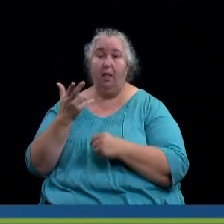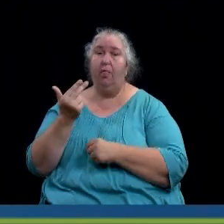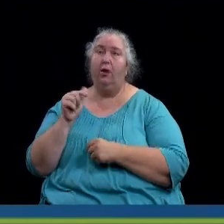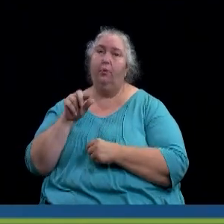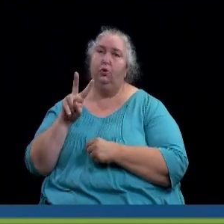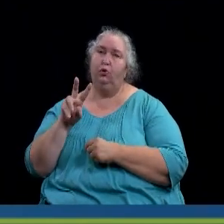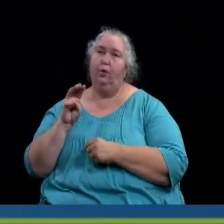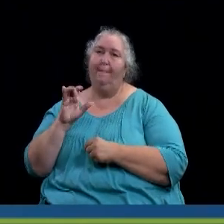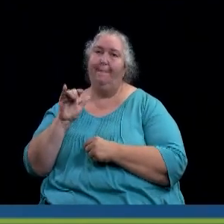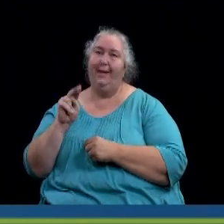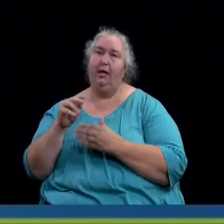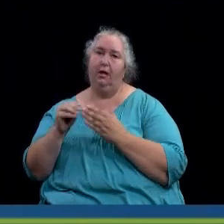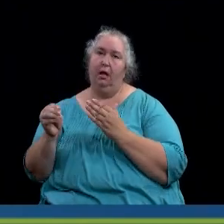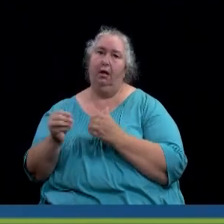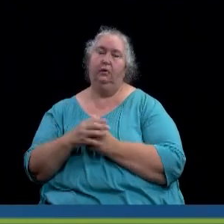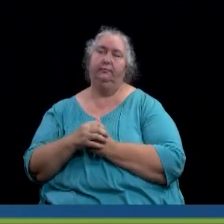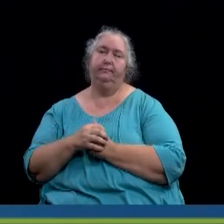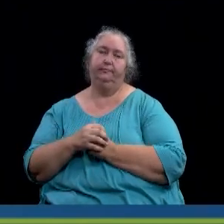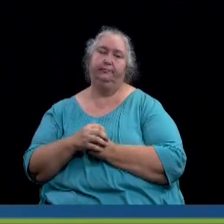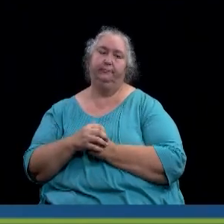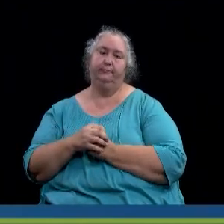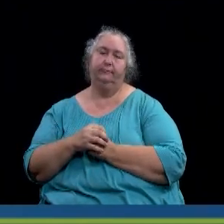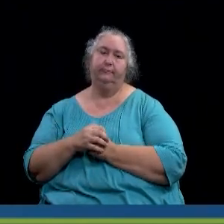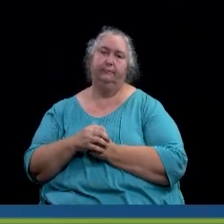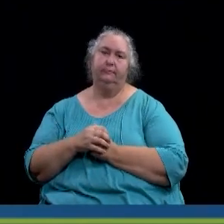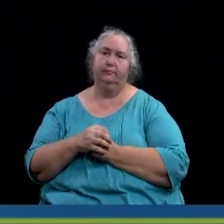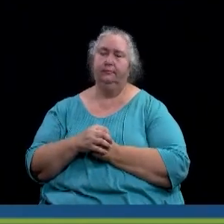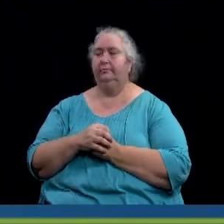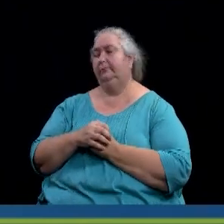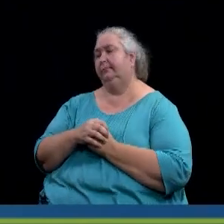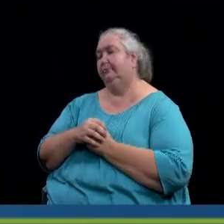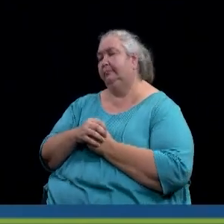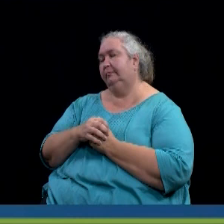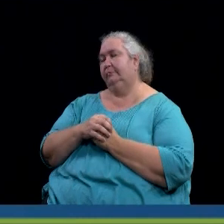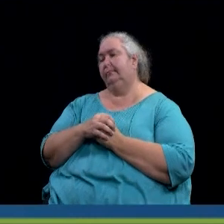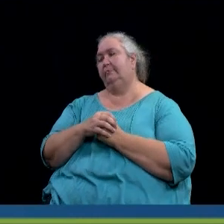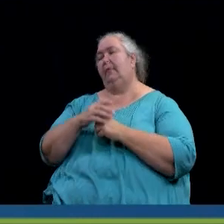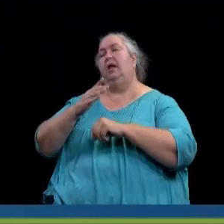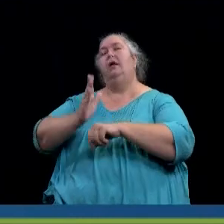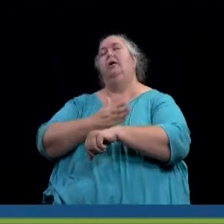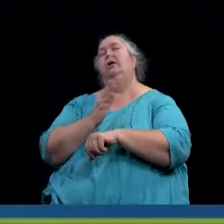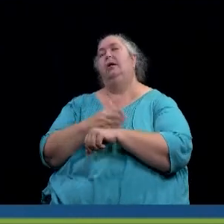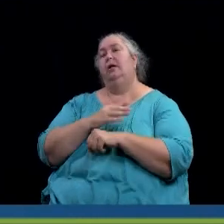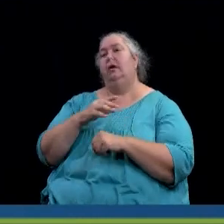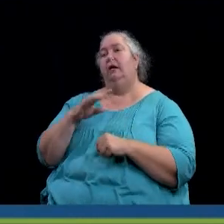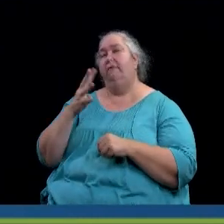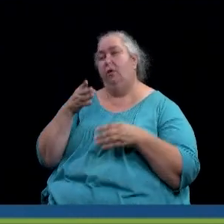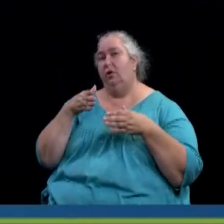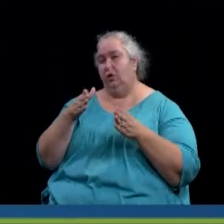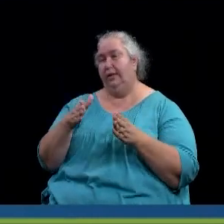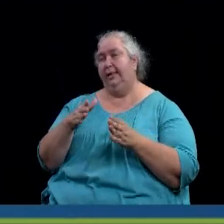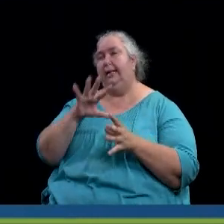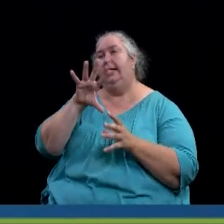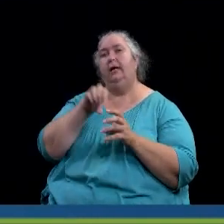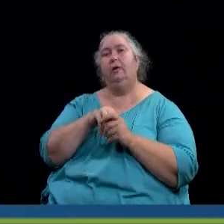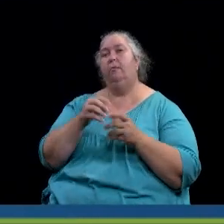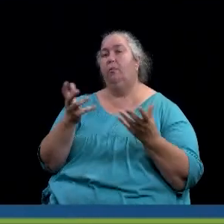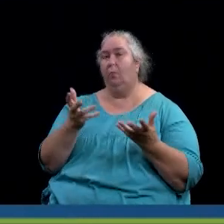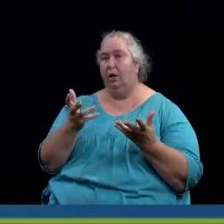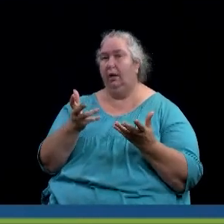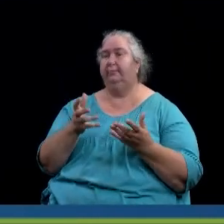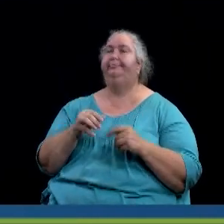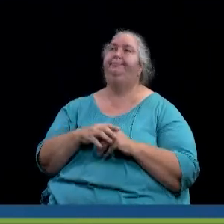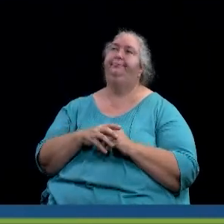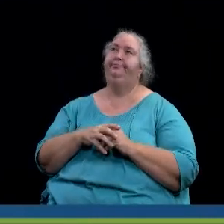The revitalization of 4th Street shall entail a variety of components that were previously discussed. Some